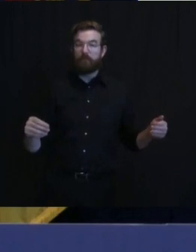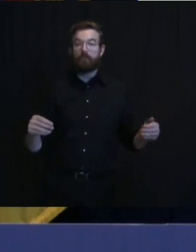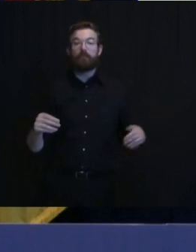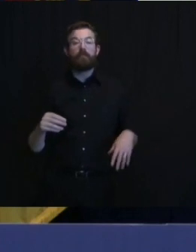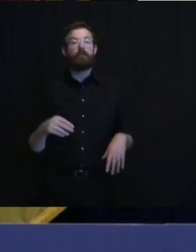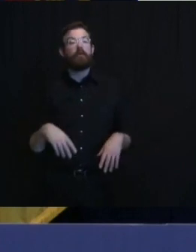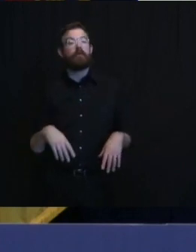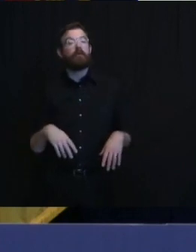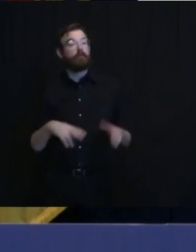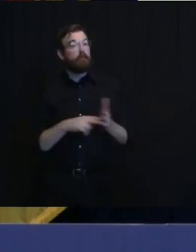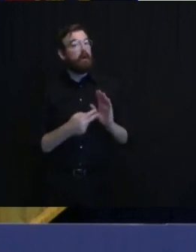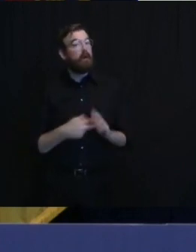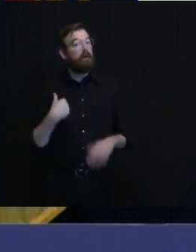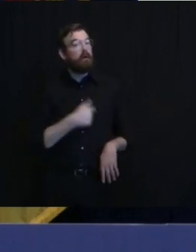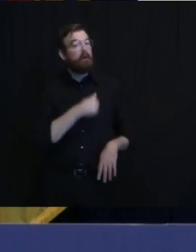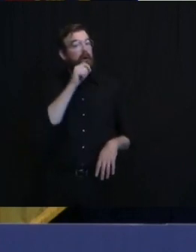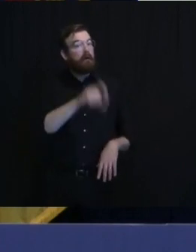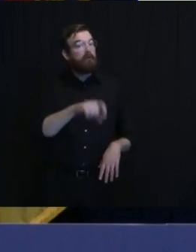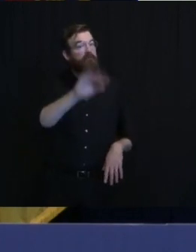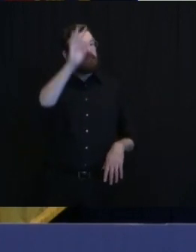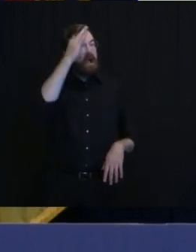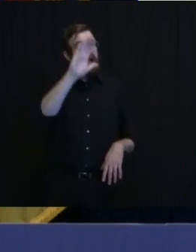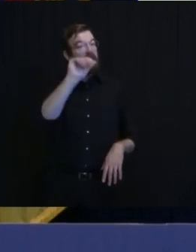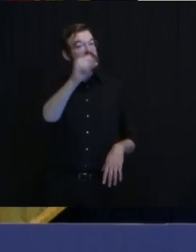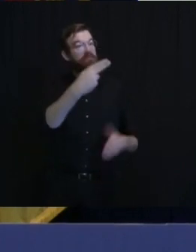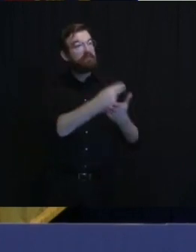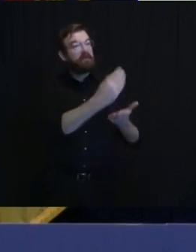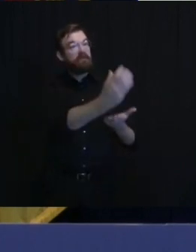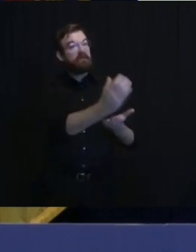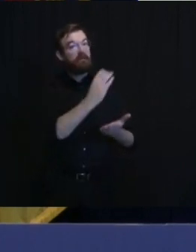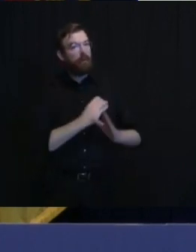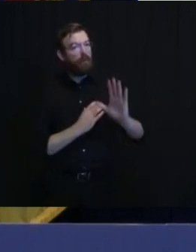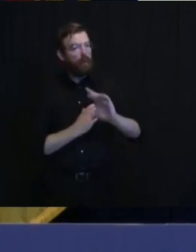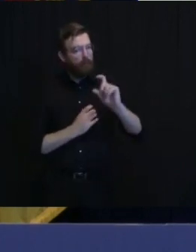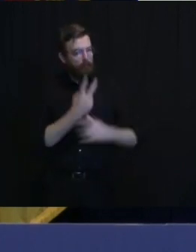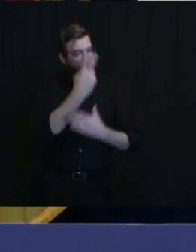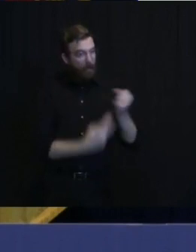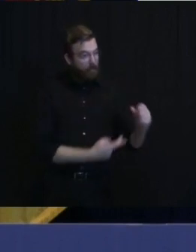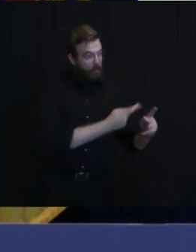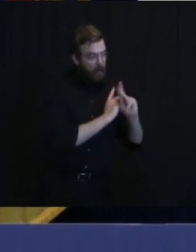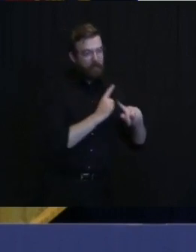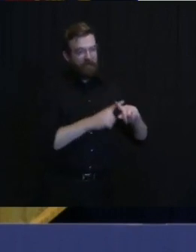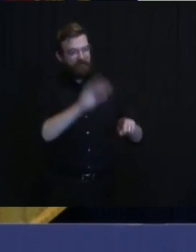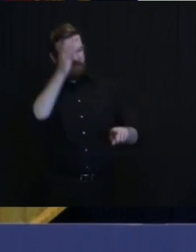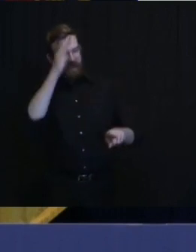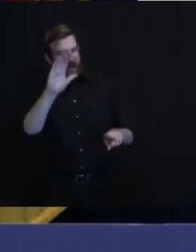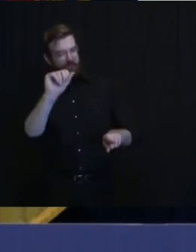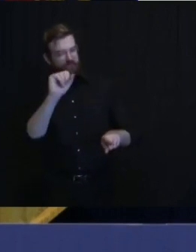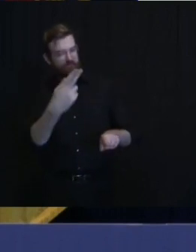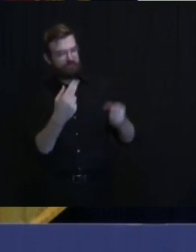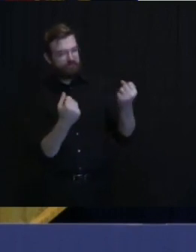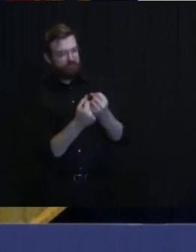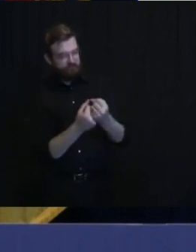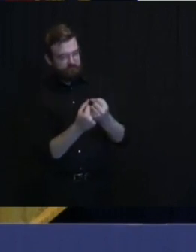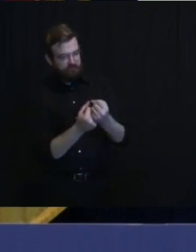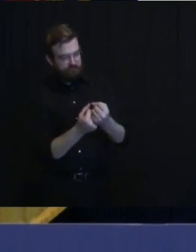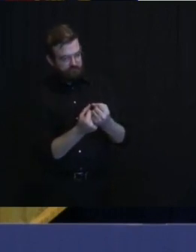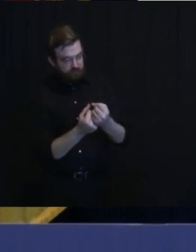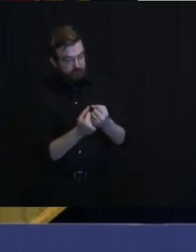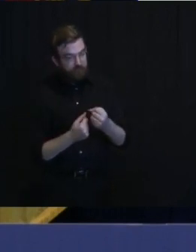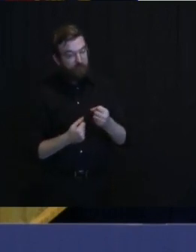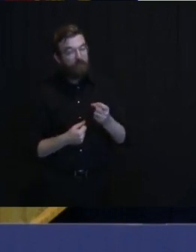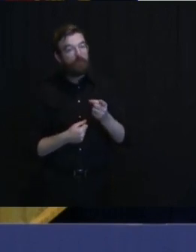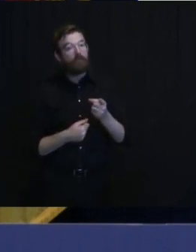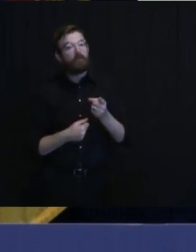Jersey, and I believe, and my colleagues and I believe, that from plus or minus middle of 2020